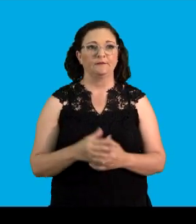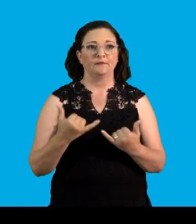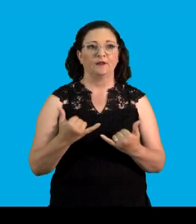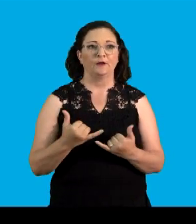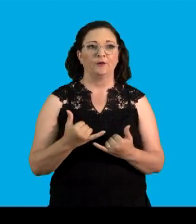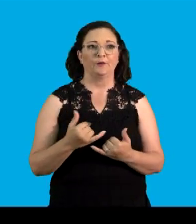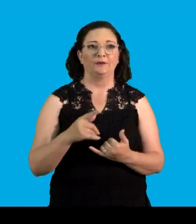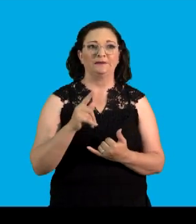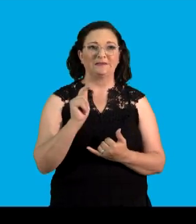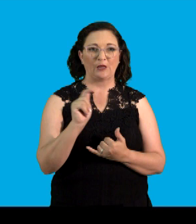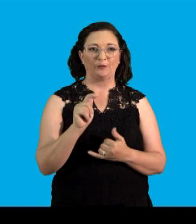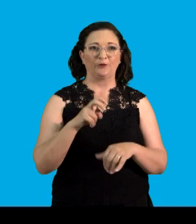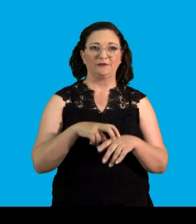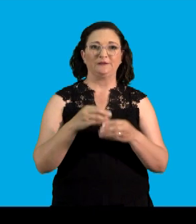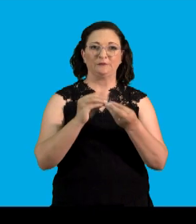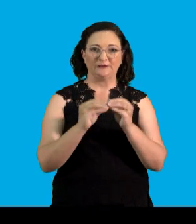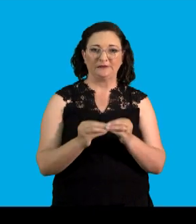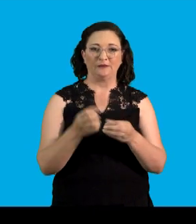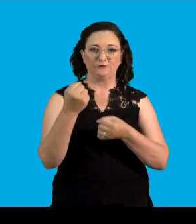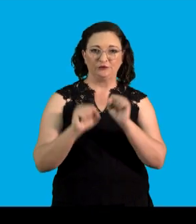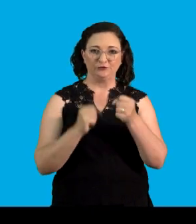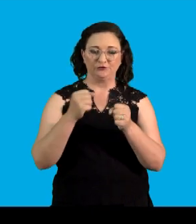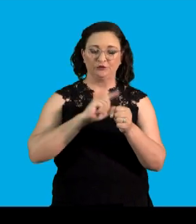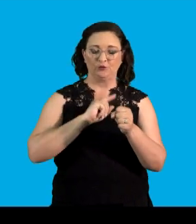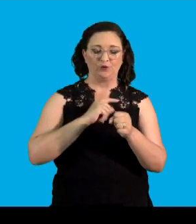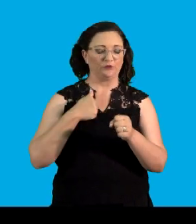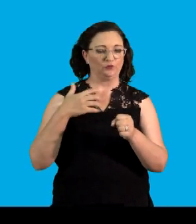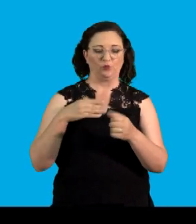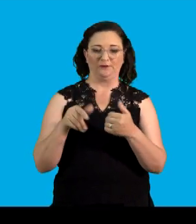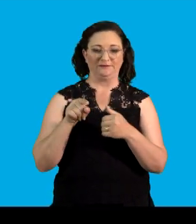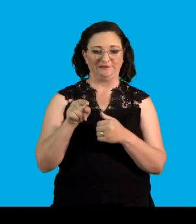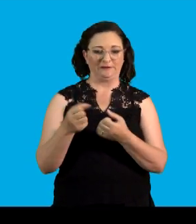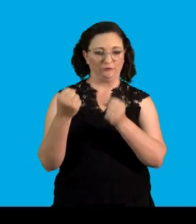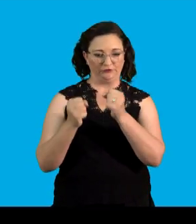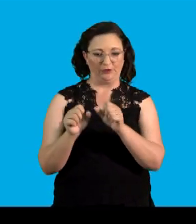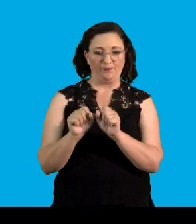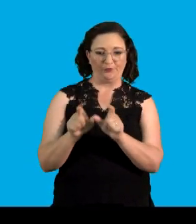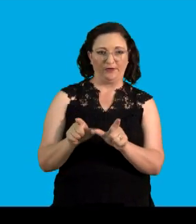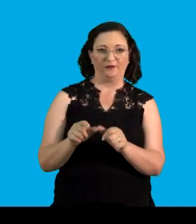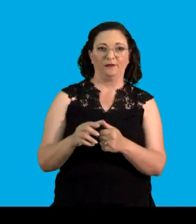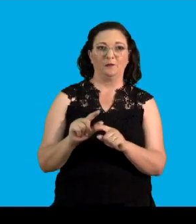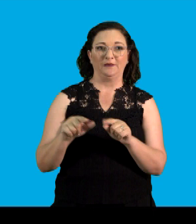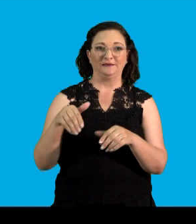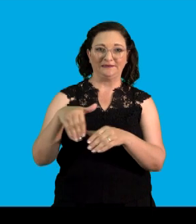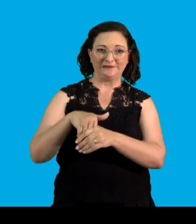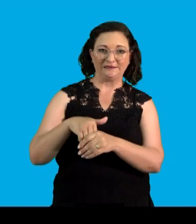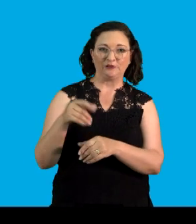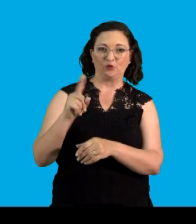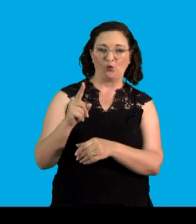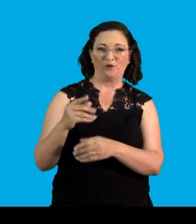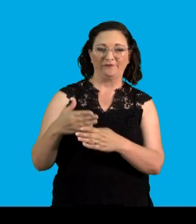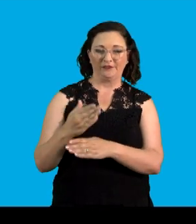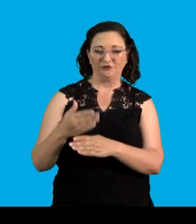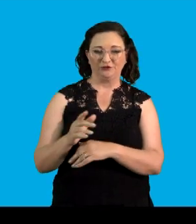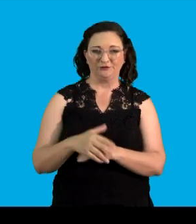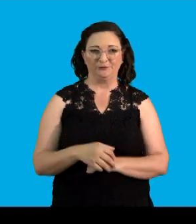must maintain the machinery to avoid breakages. He is therefore part of